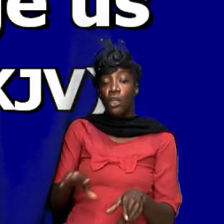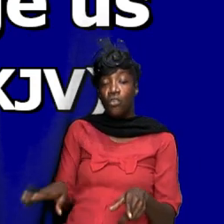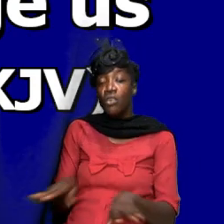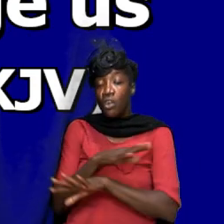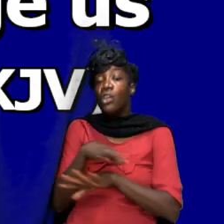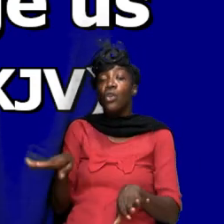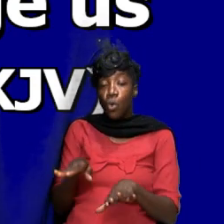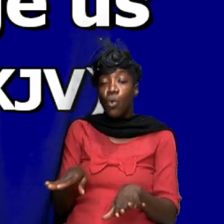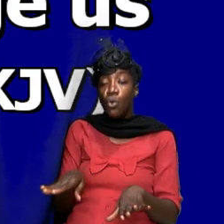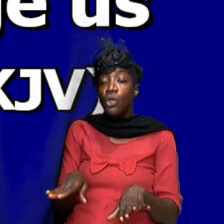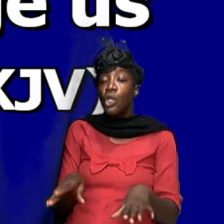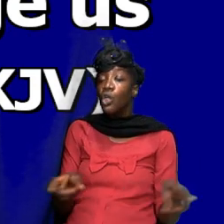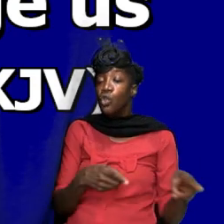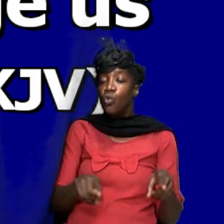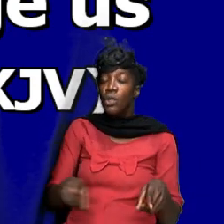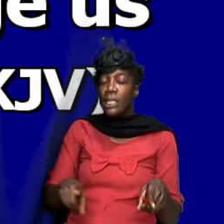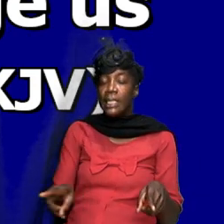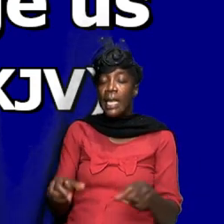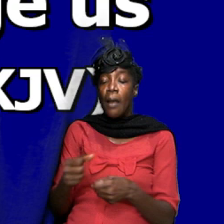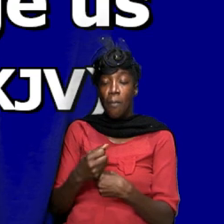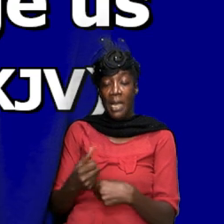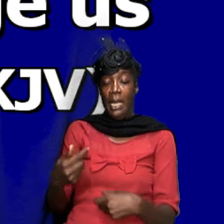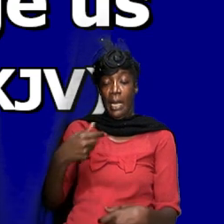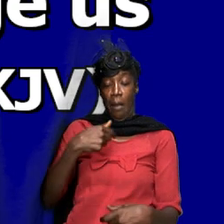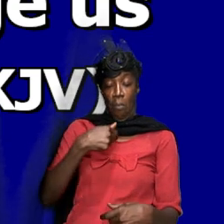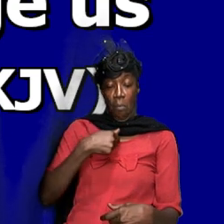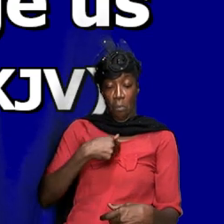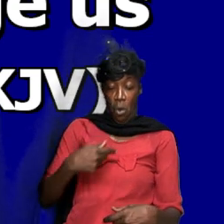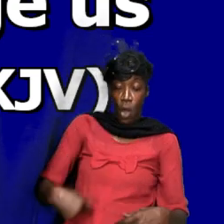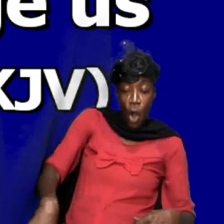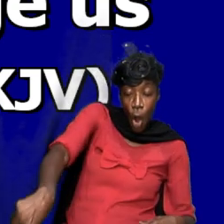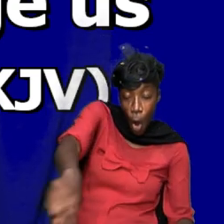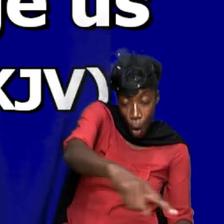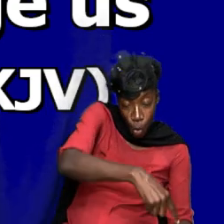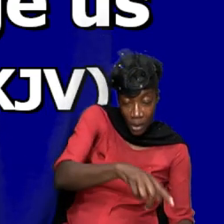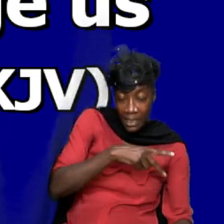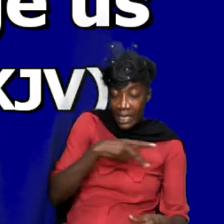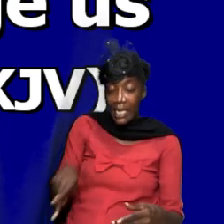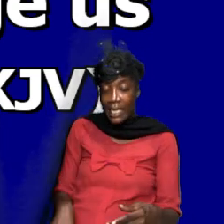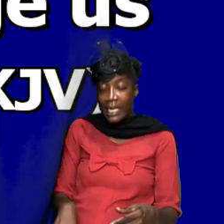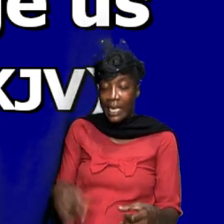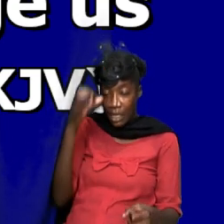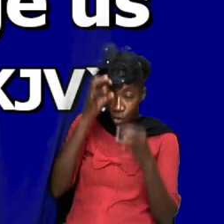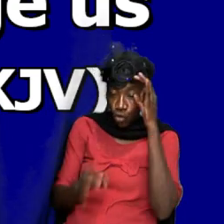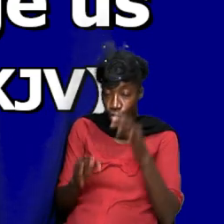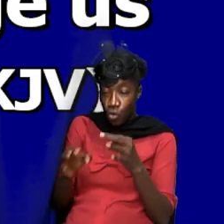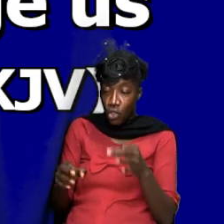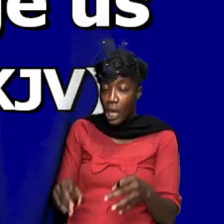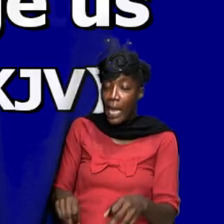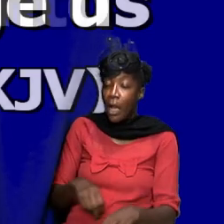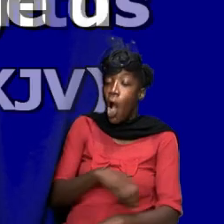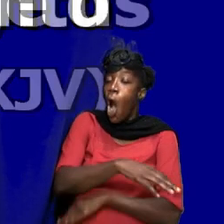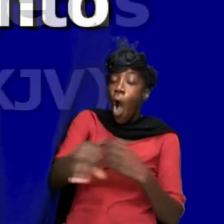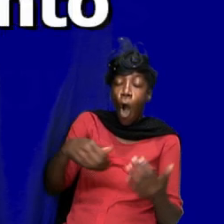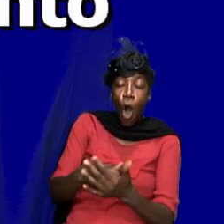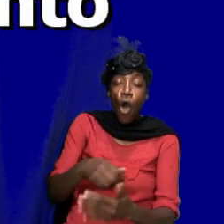ways. Now make us a king to judge us like all the nations.